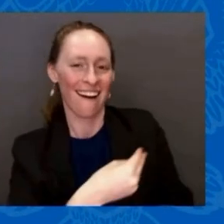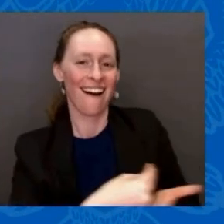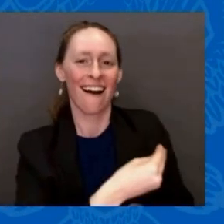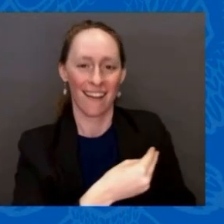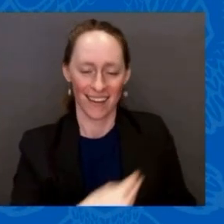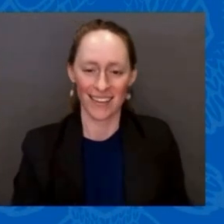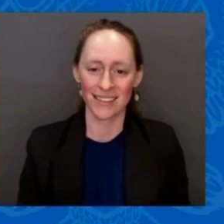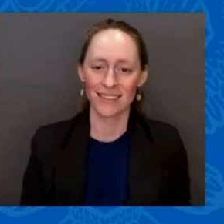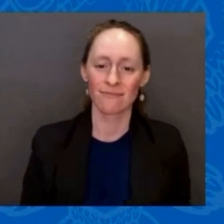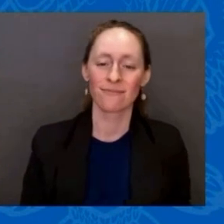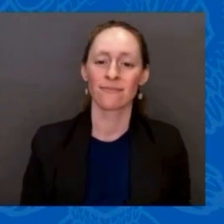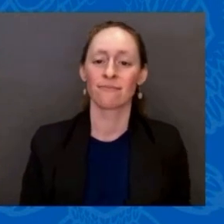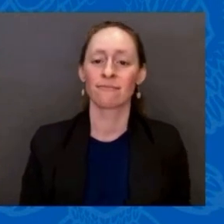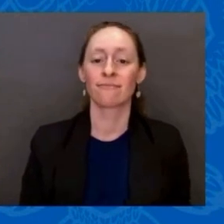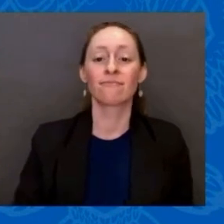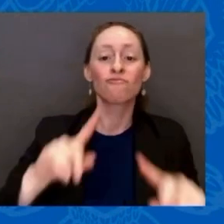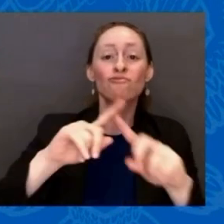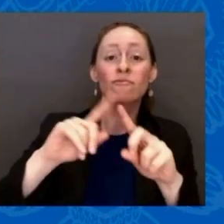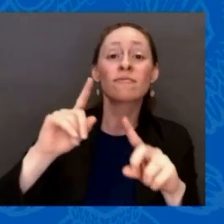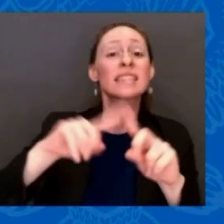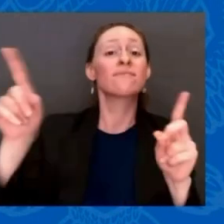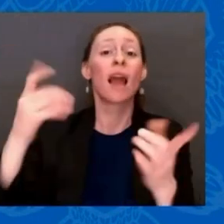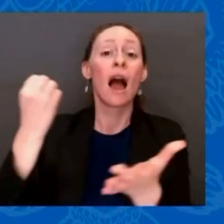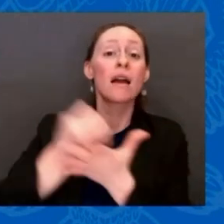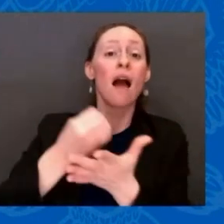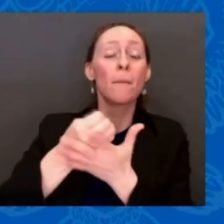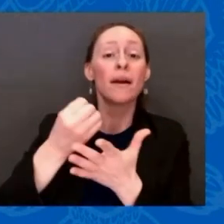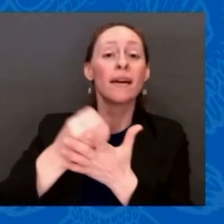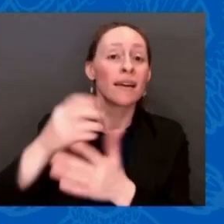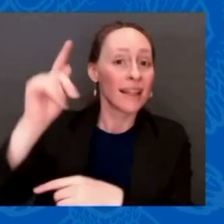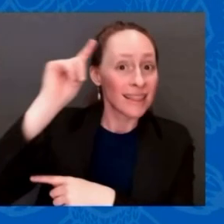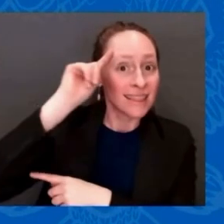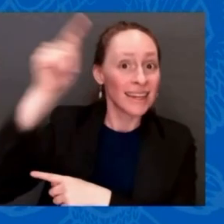three-quarters of U.S. industries grew more